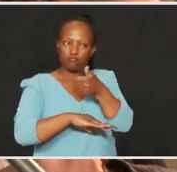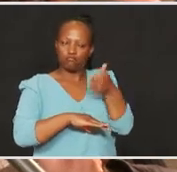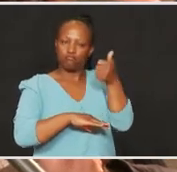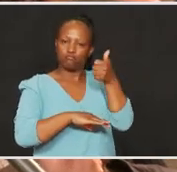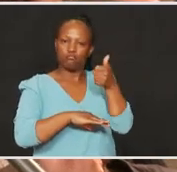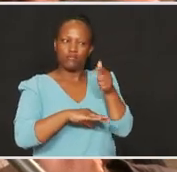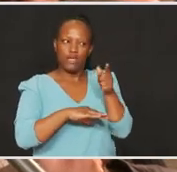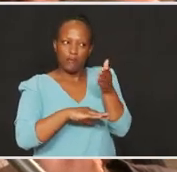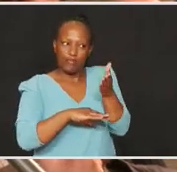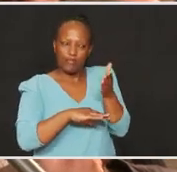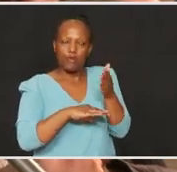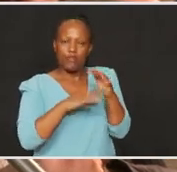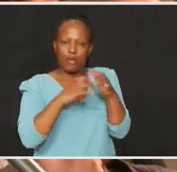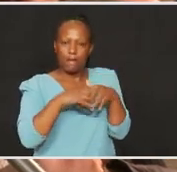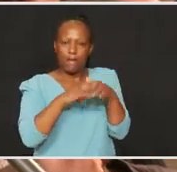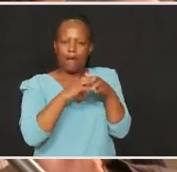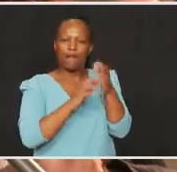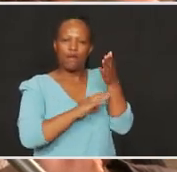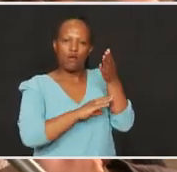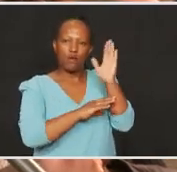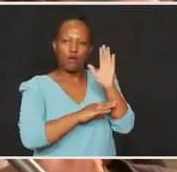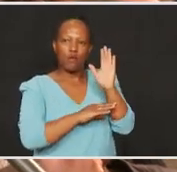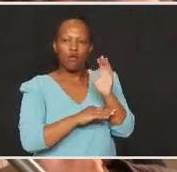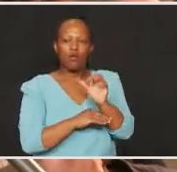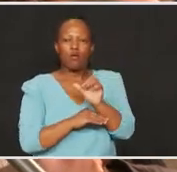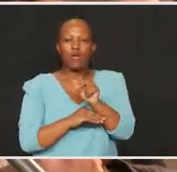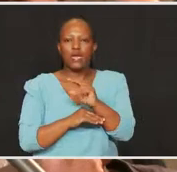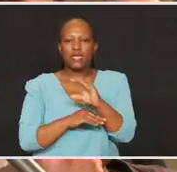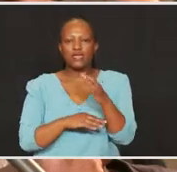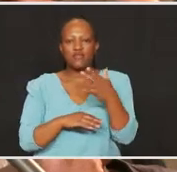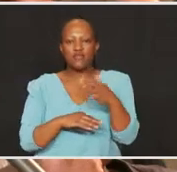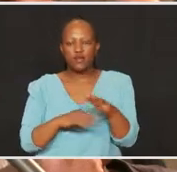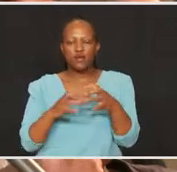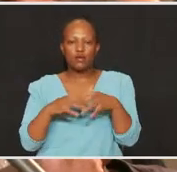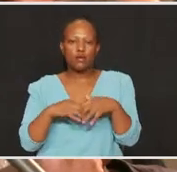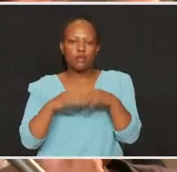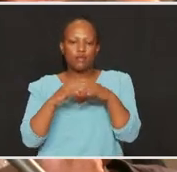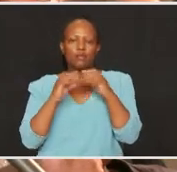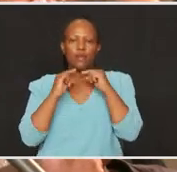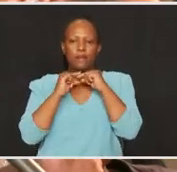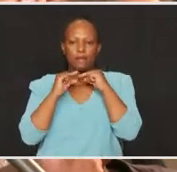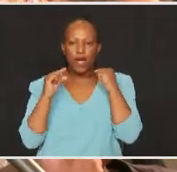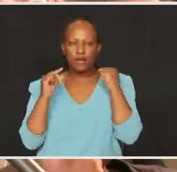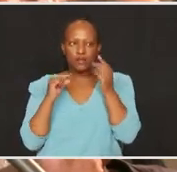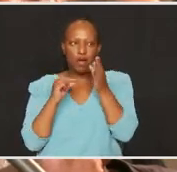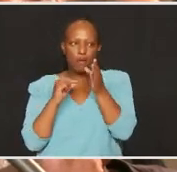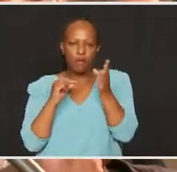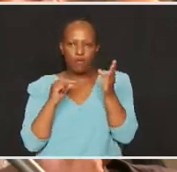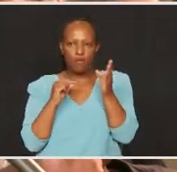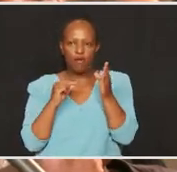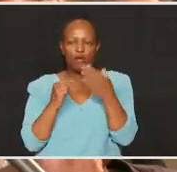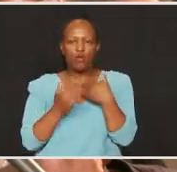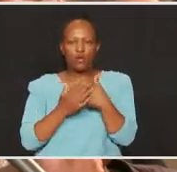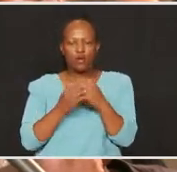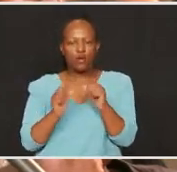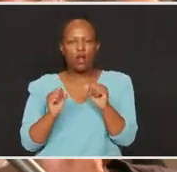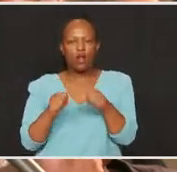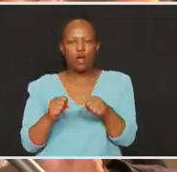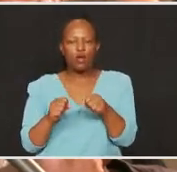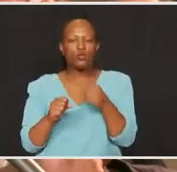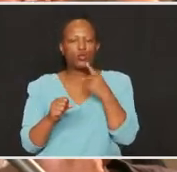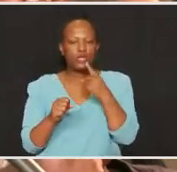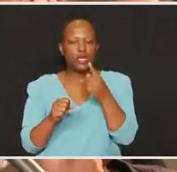established by God and the ANC having been found by pastors I think it allows us to say we've been